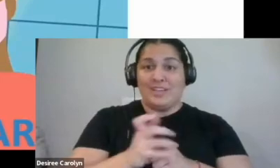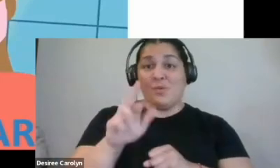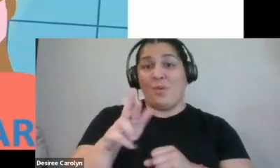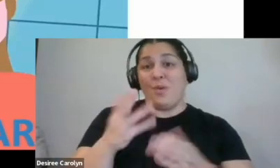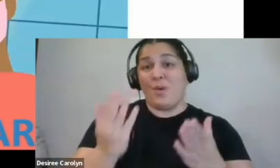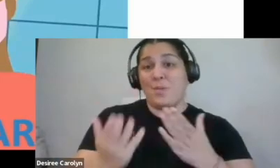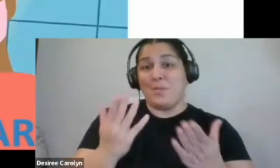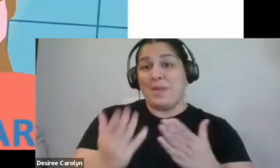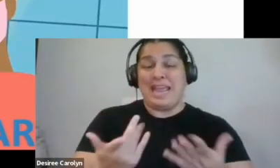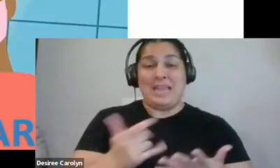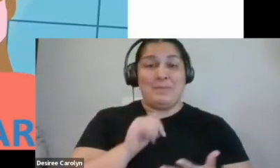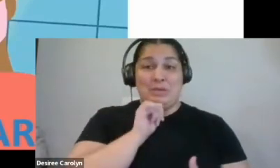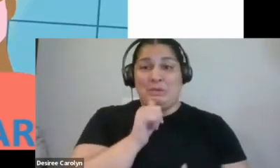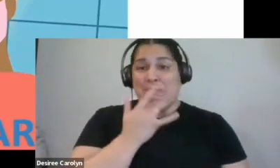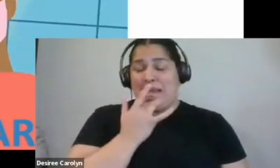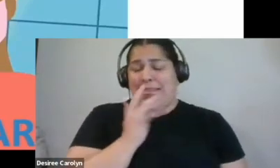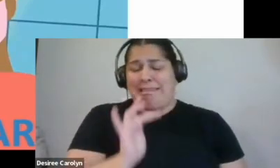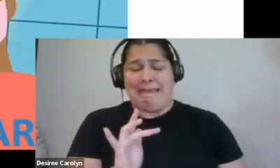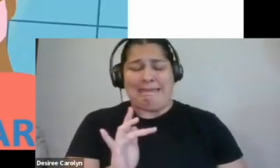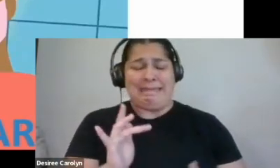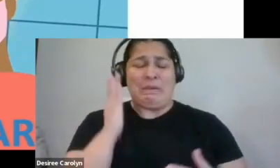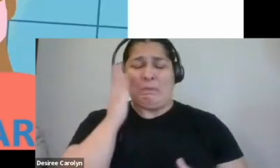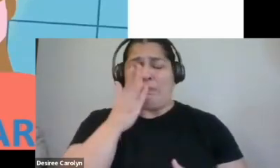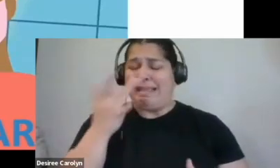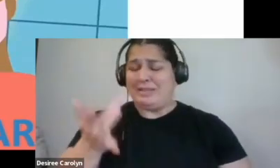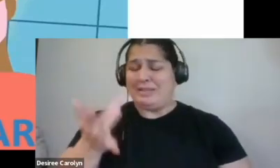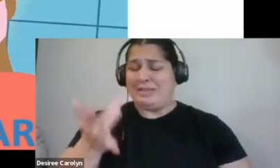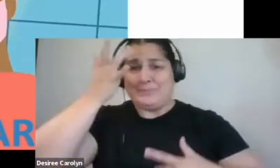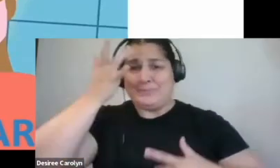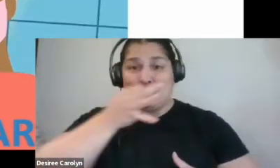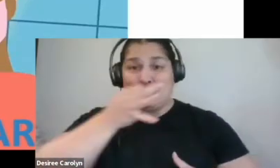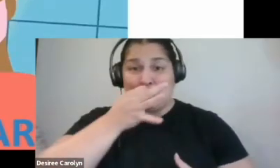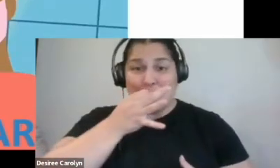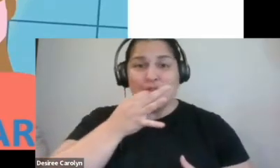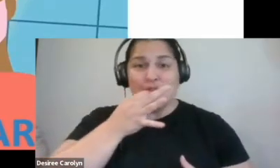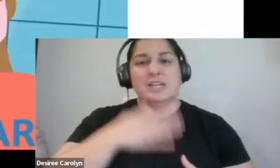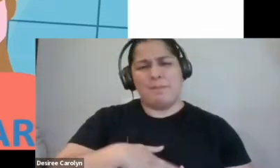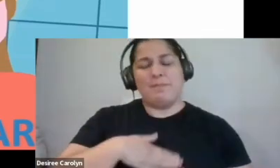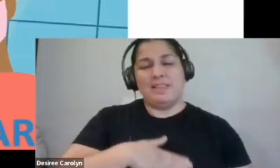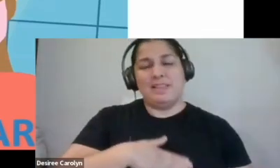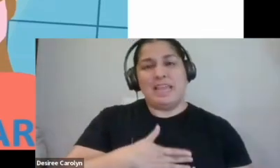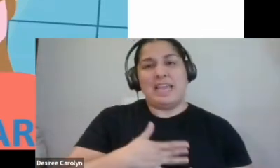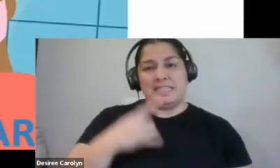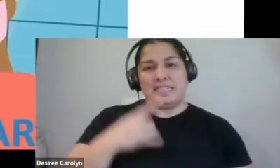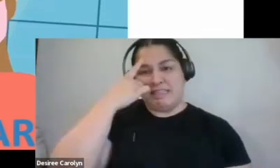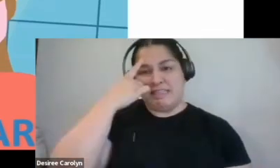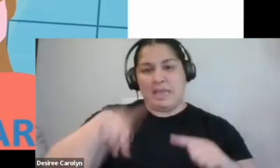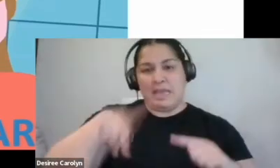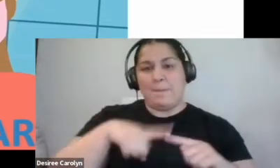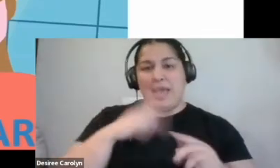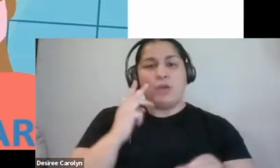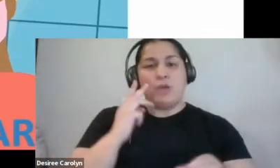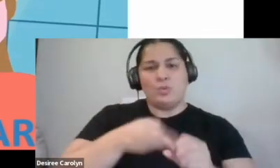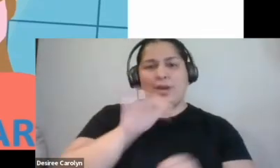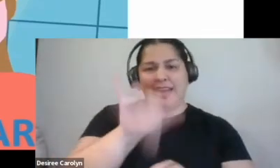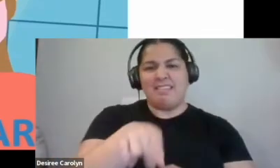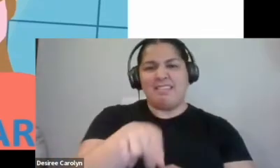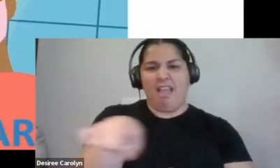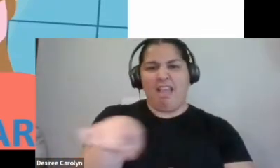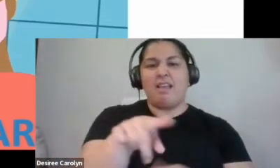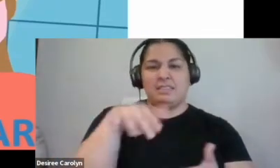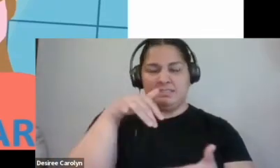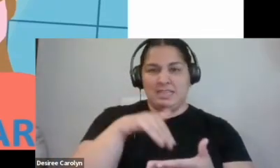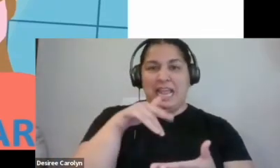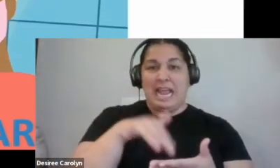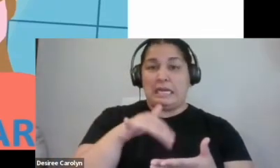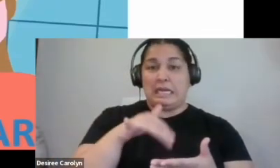an infection in the next couple of weeks, please consider participating in this. We're still looking to enroll people